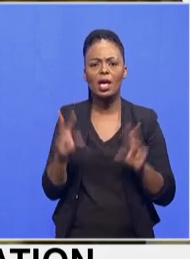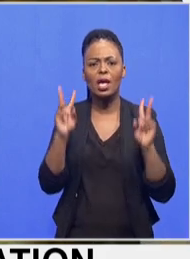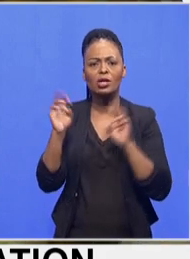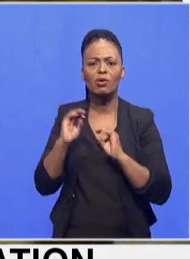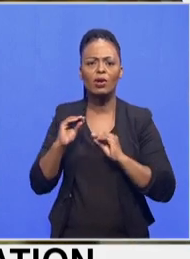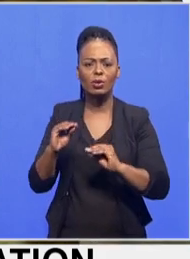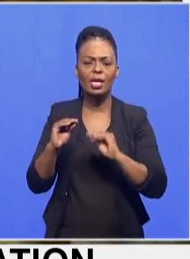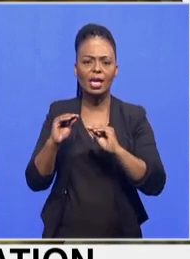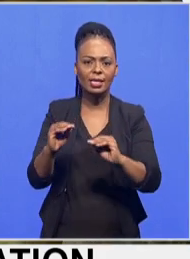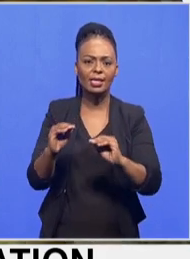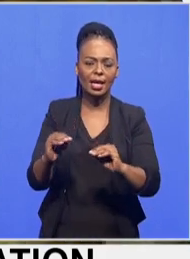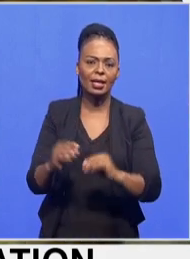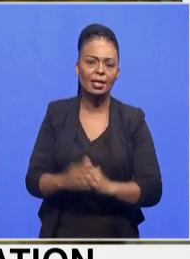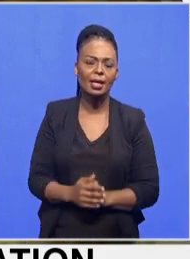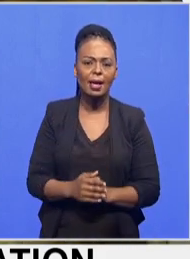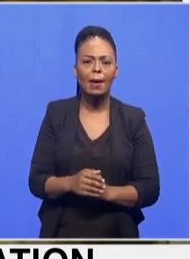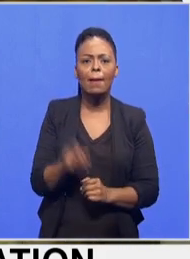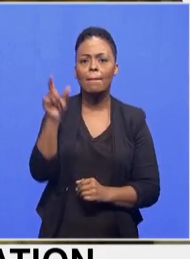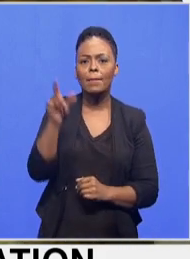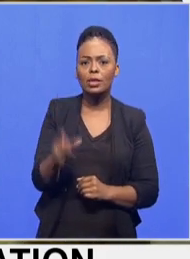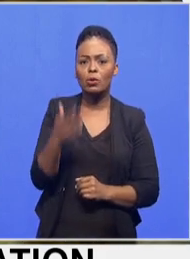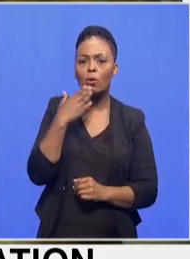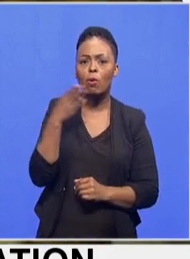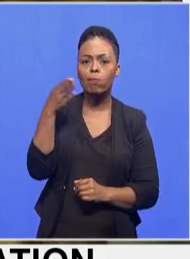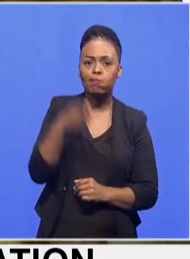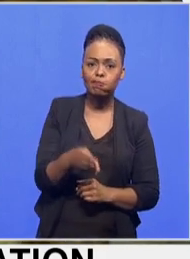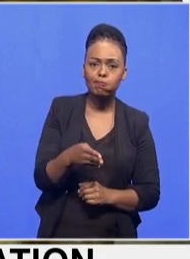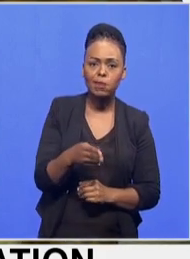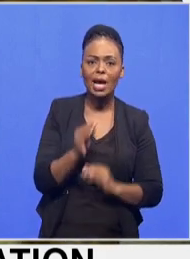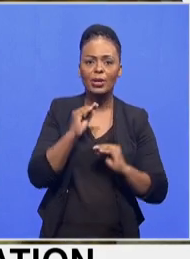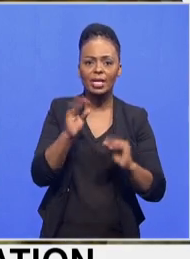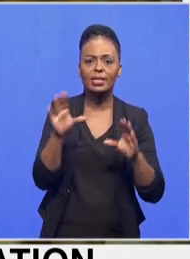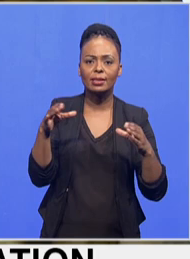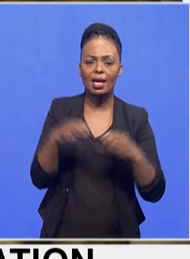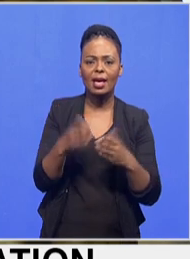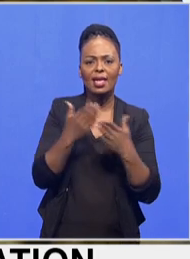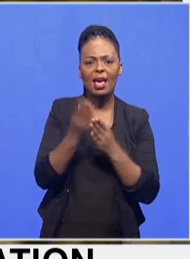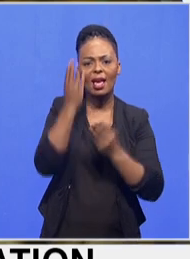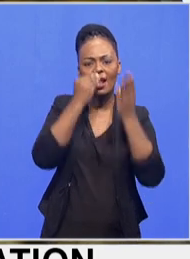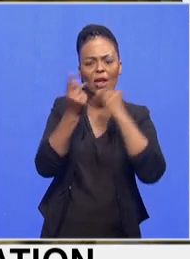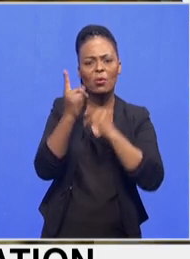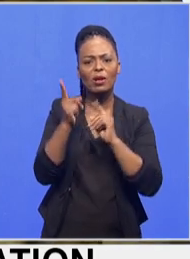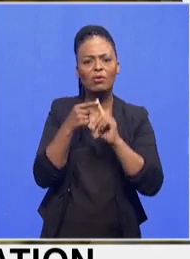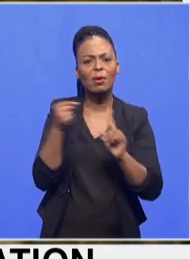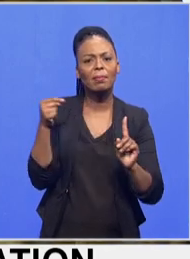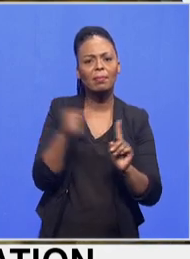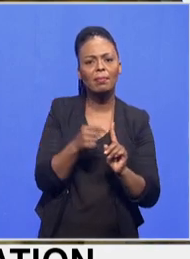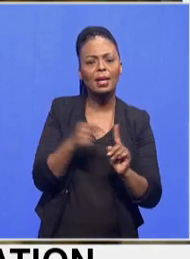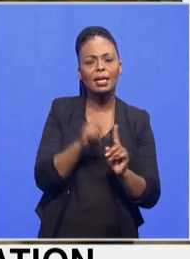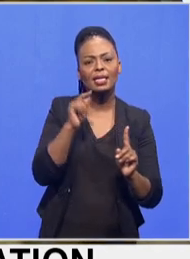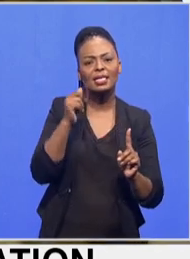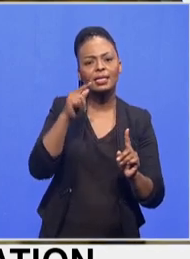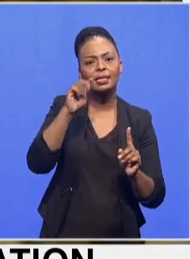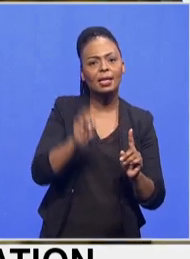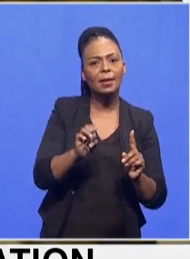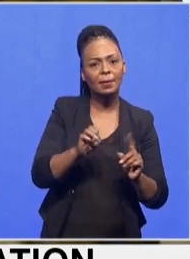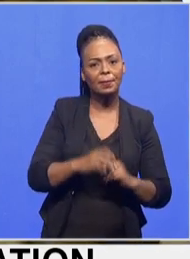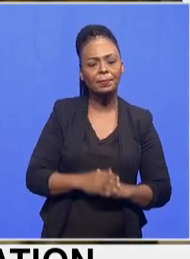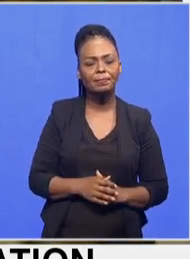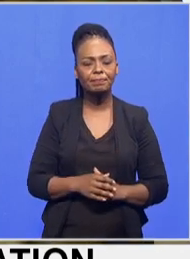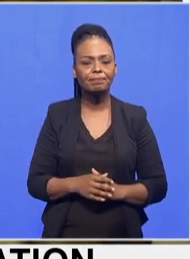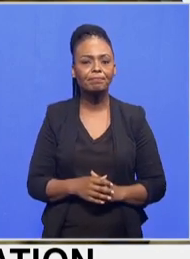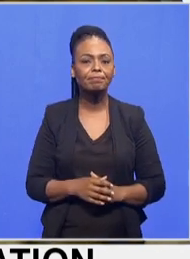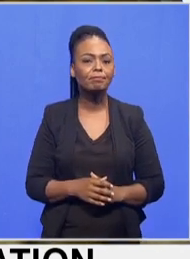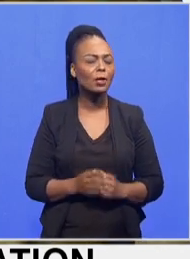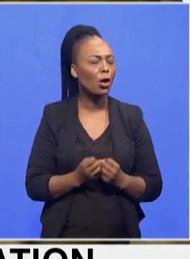For someone who is in this sector, what can they take from what Tate Makgoe stood for? There's